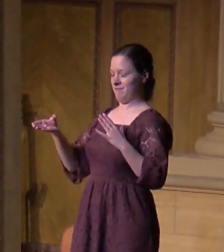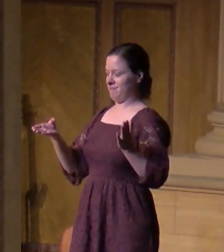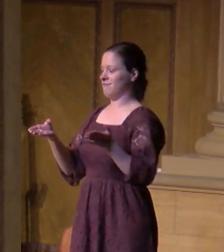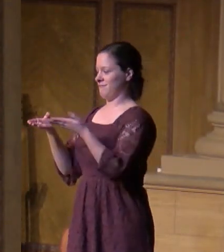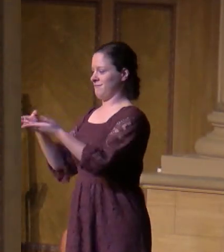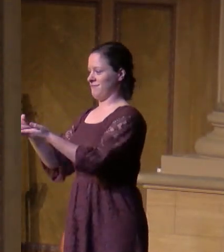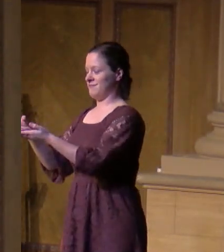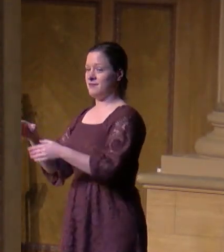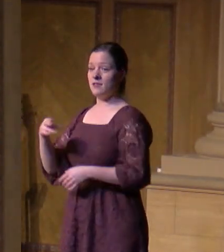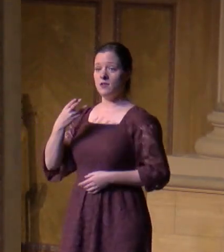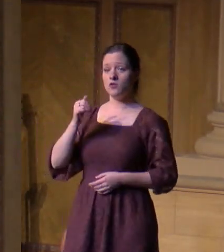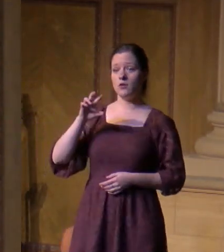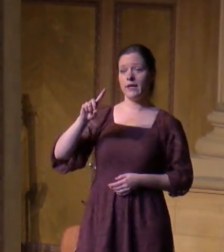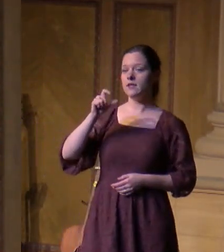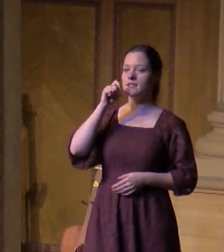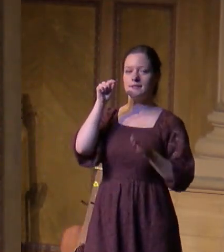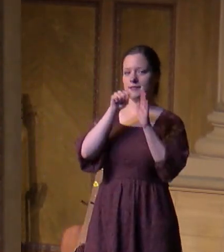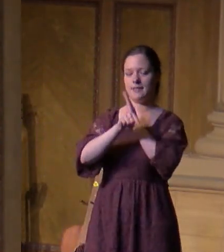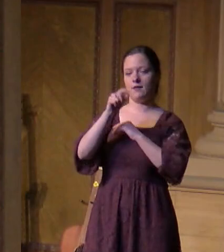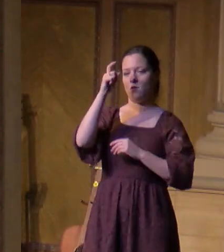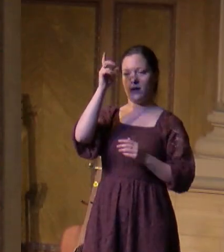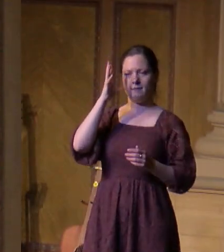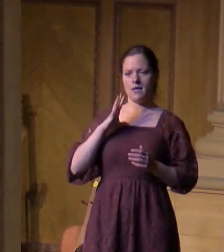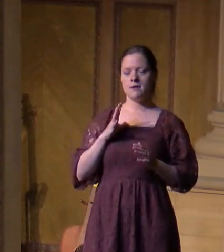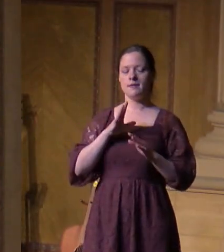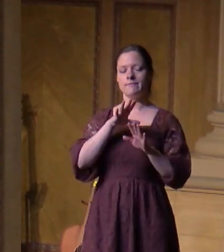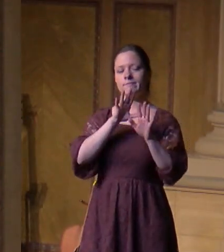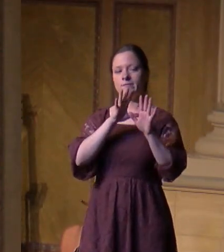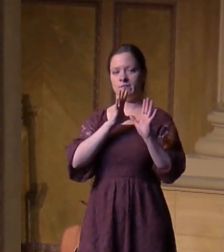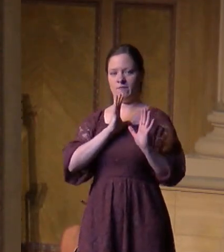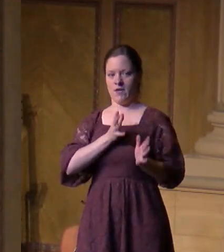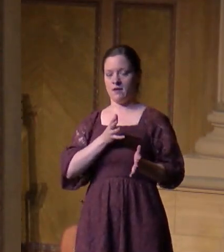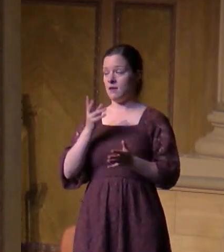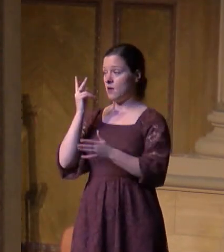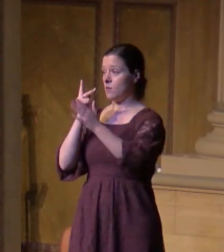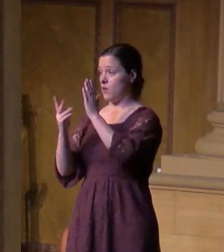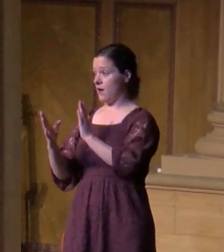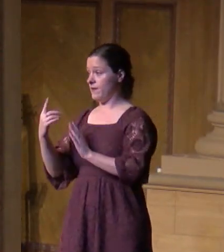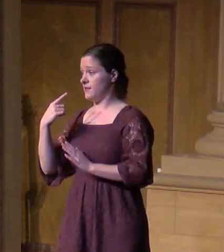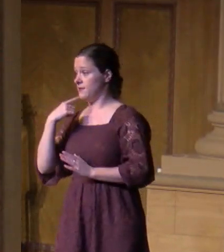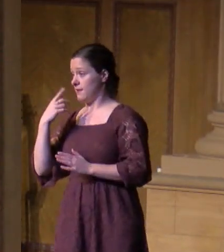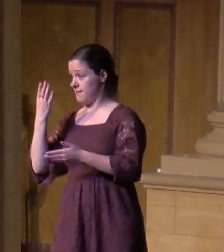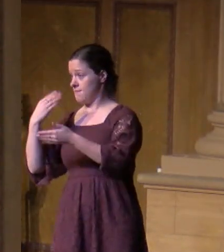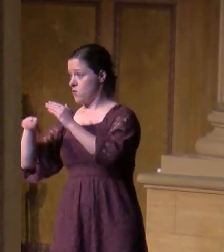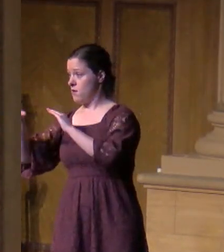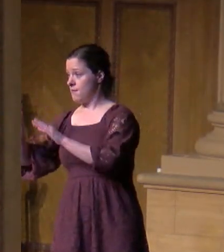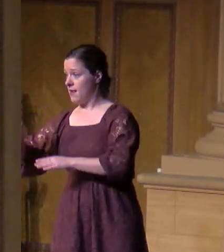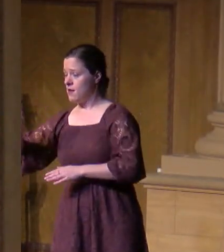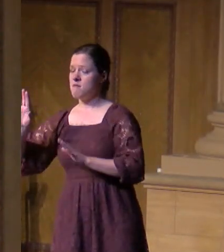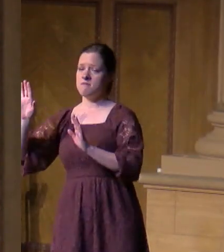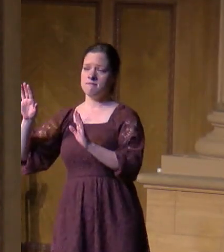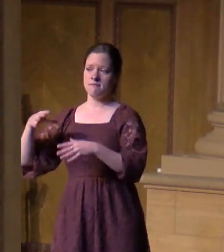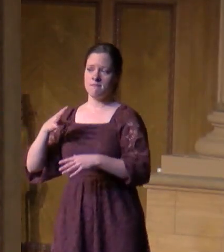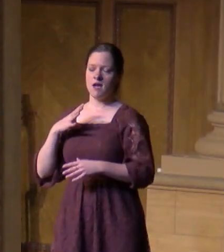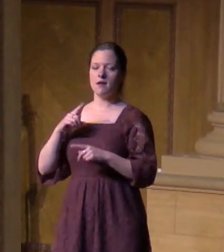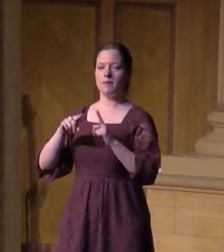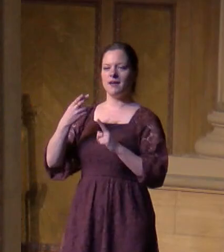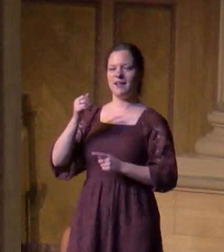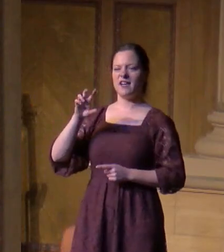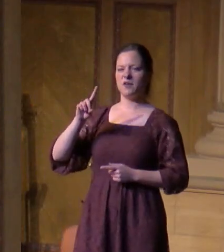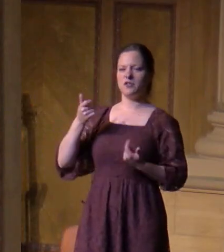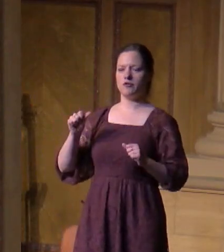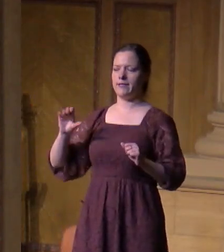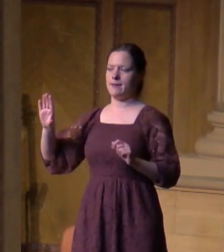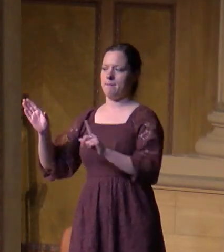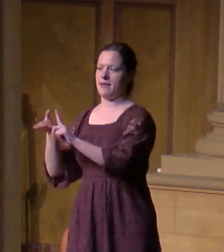and so Herod doesn't kill the wise men for saying there's a new king he doesn't kill the prophets for saying there'll be a new king born in Bethlehem he attempts to manipulate them all into